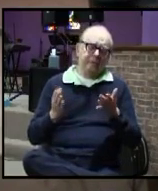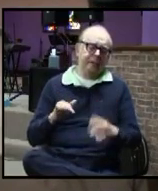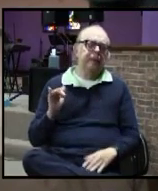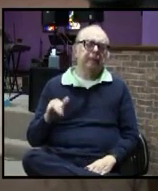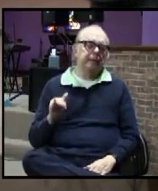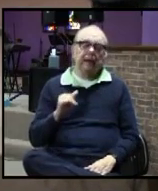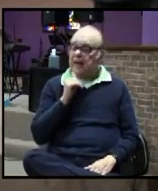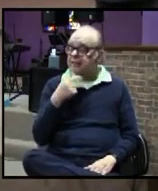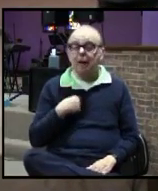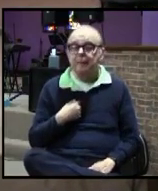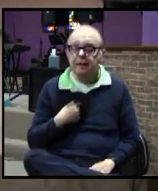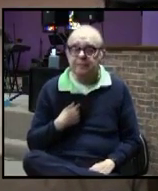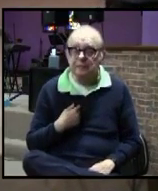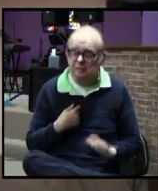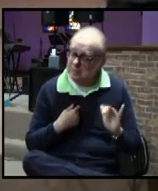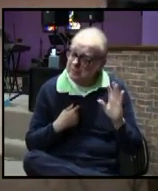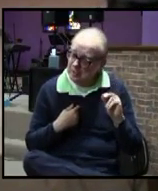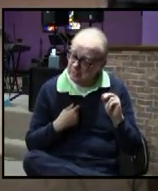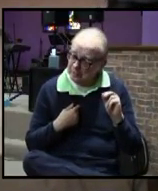encouraging. Yeah, that's not me.